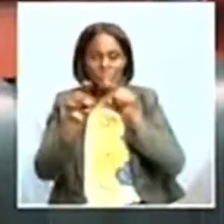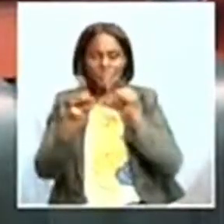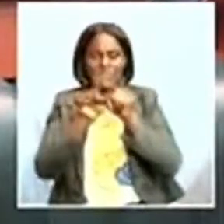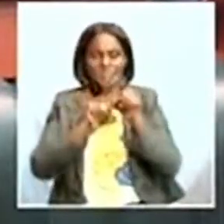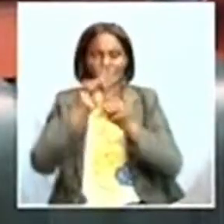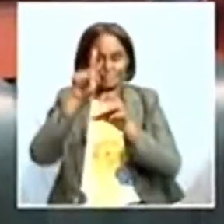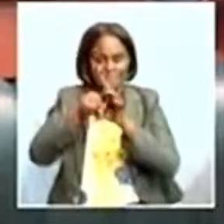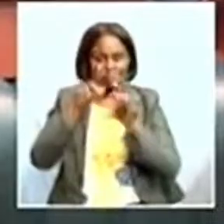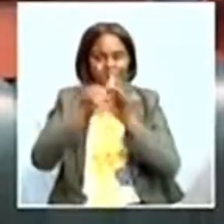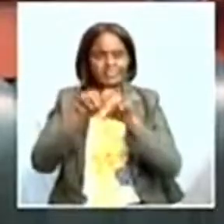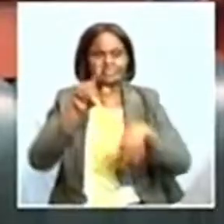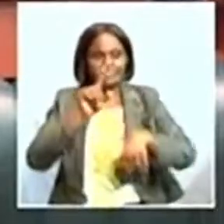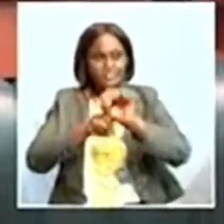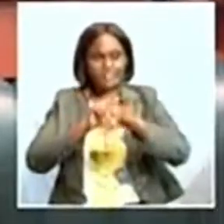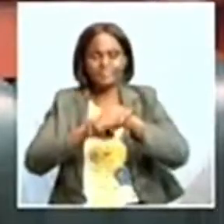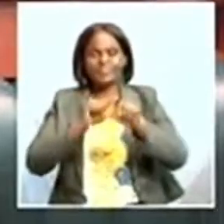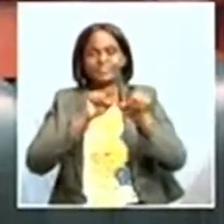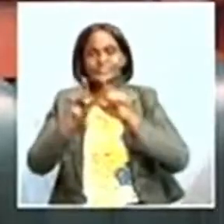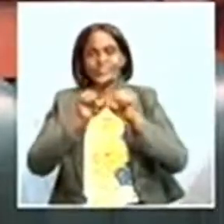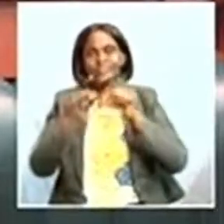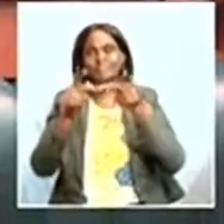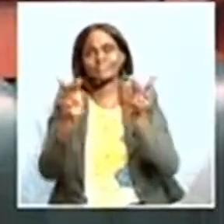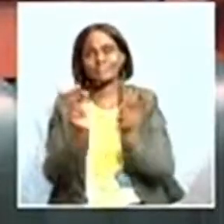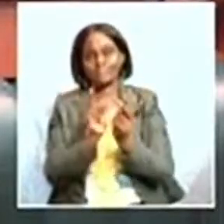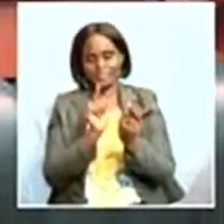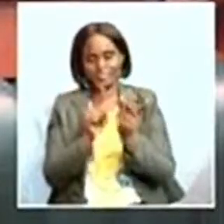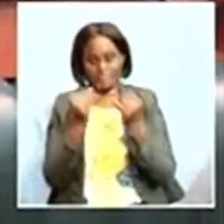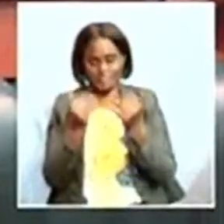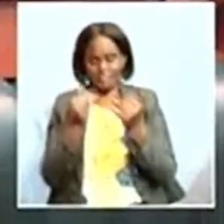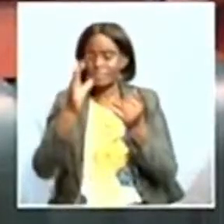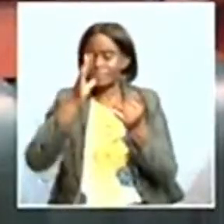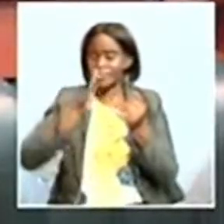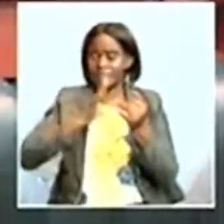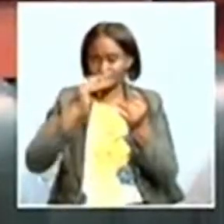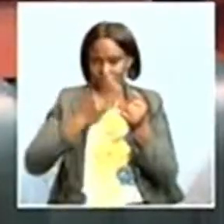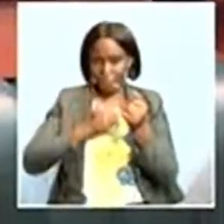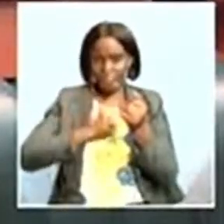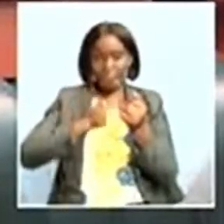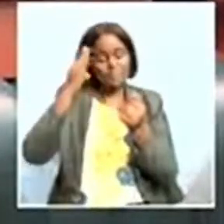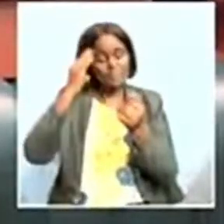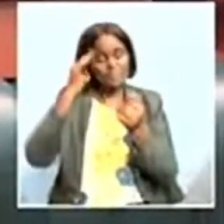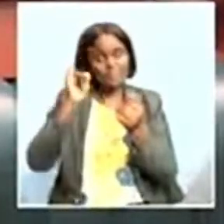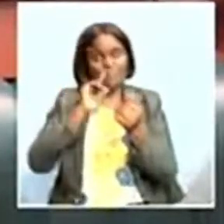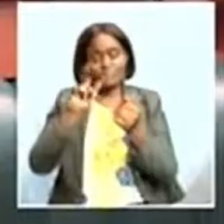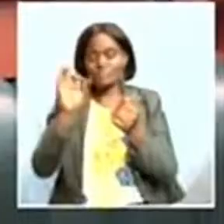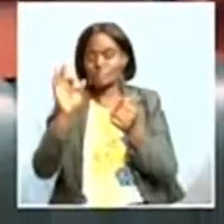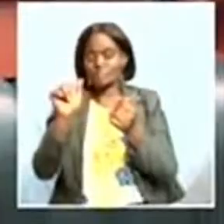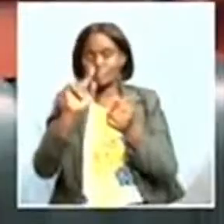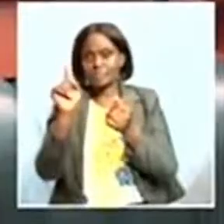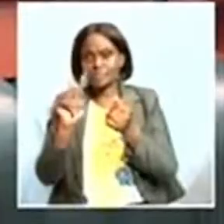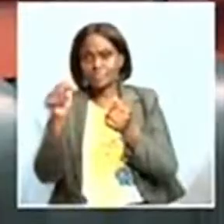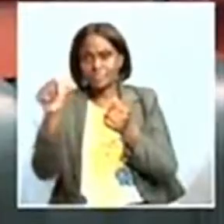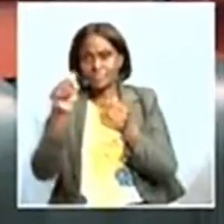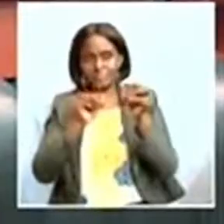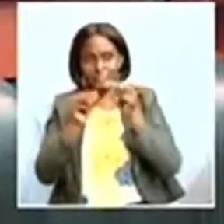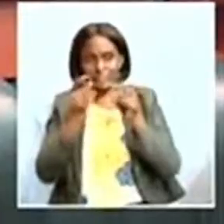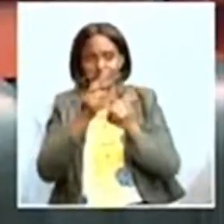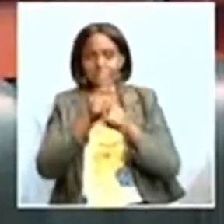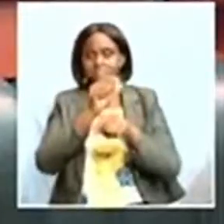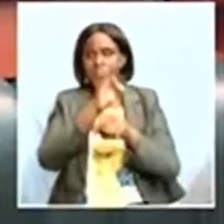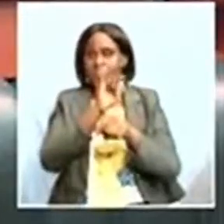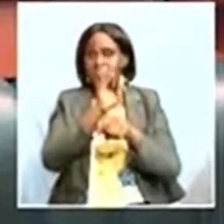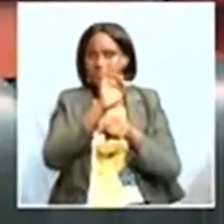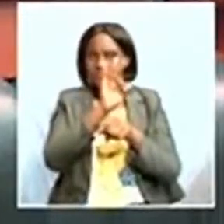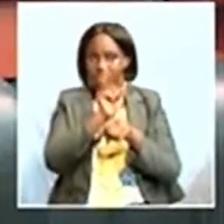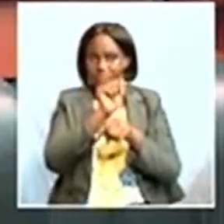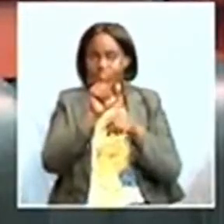participating in the football space. Now, Madam Speaker, I know that FAS is managed by the FIFA